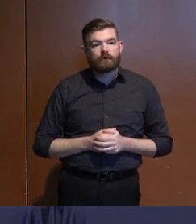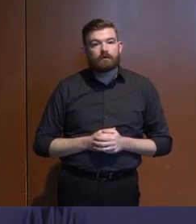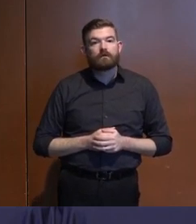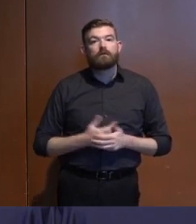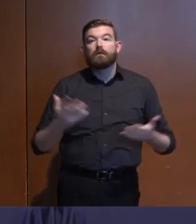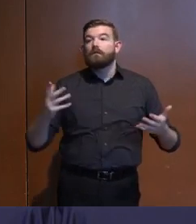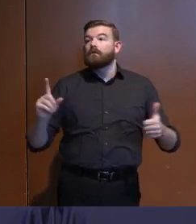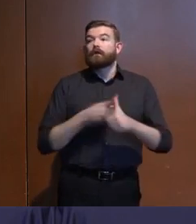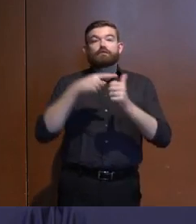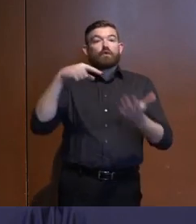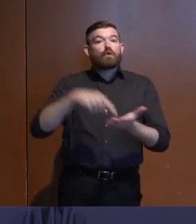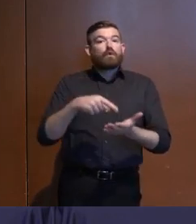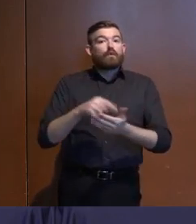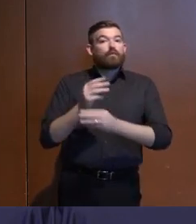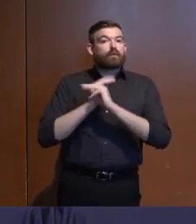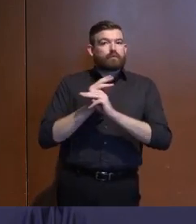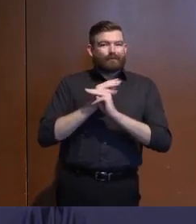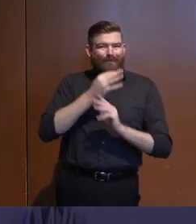large and foreboding.